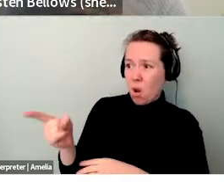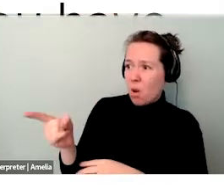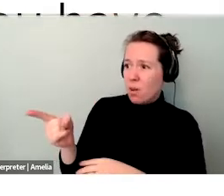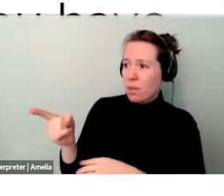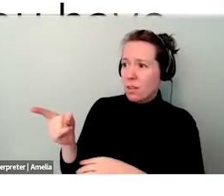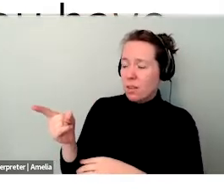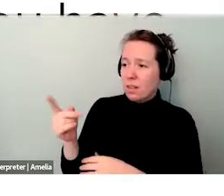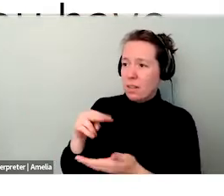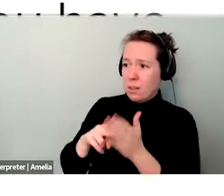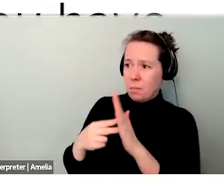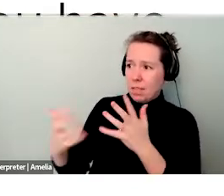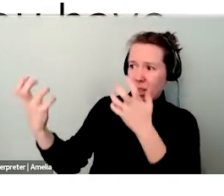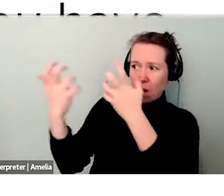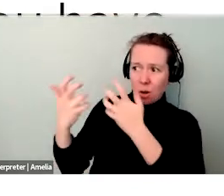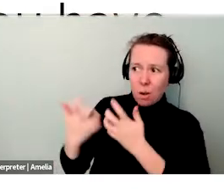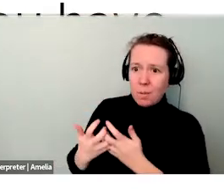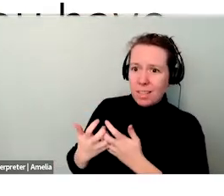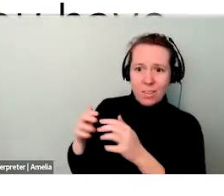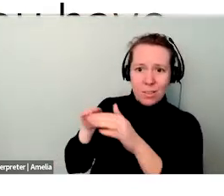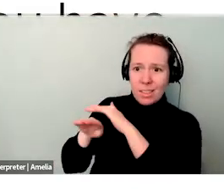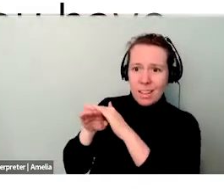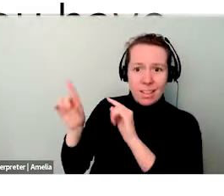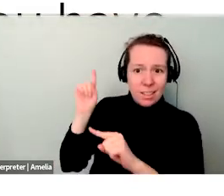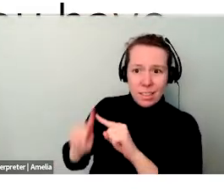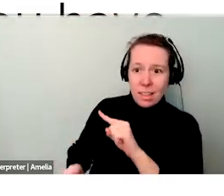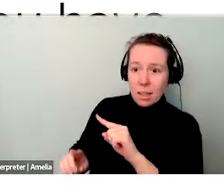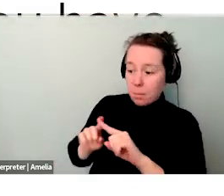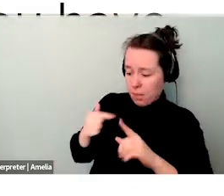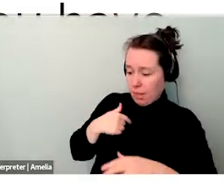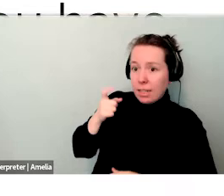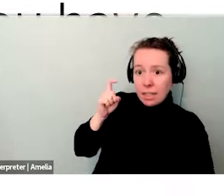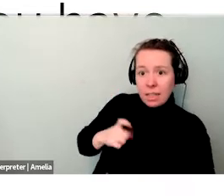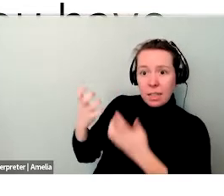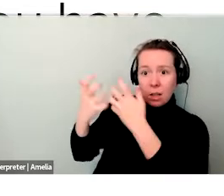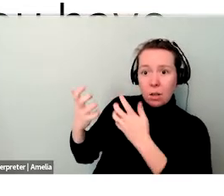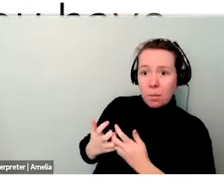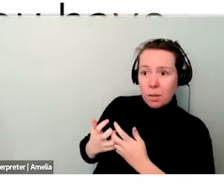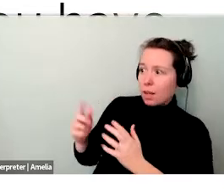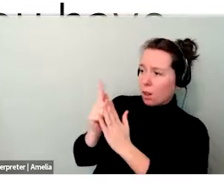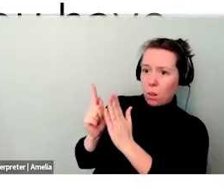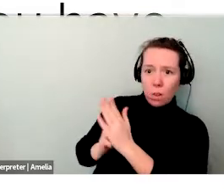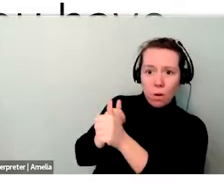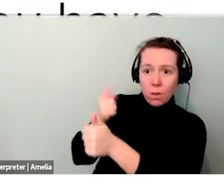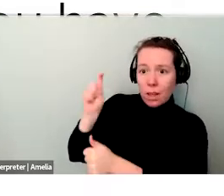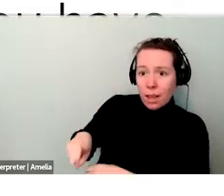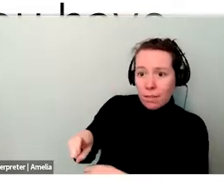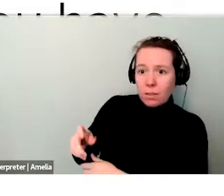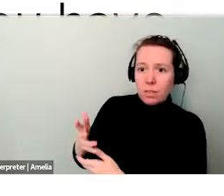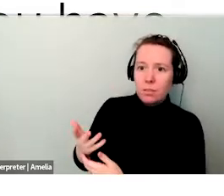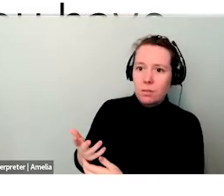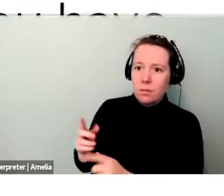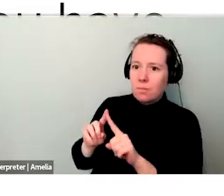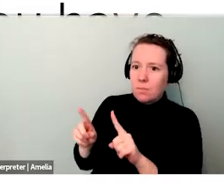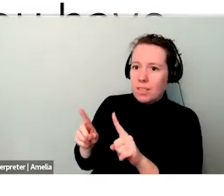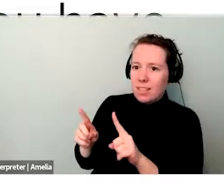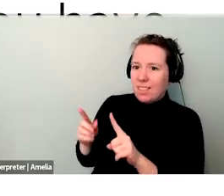to get accommodation, even though I needed it by law. You're supposed to get it, but you don't really want to bring